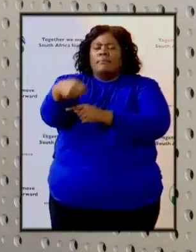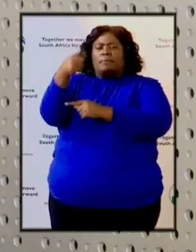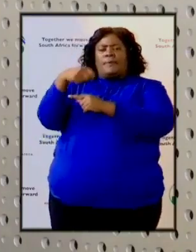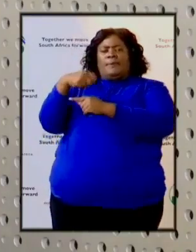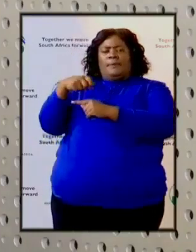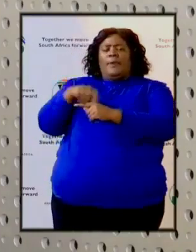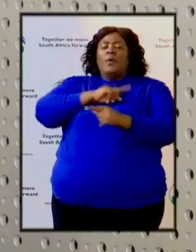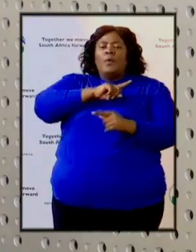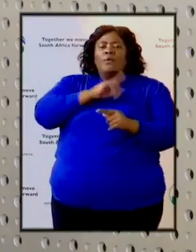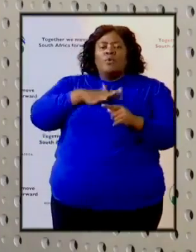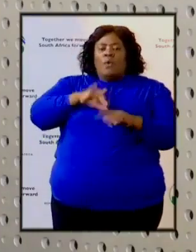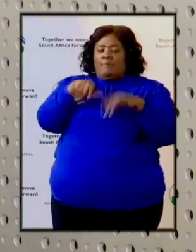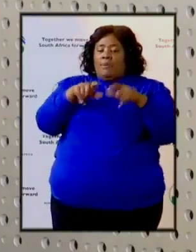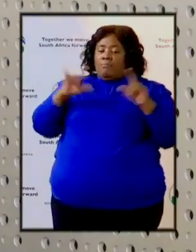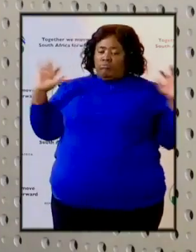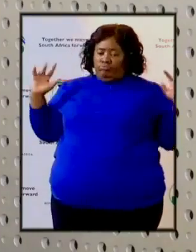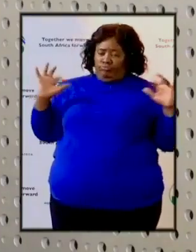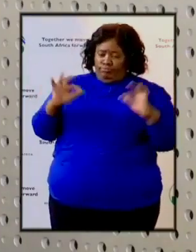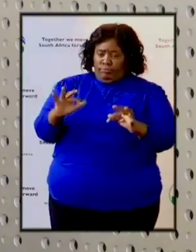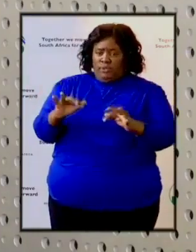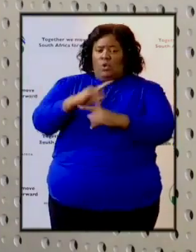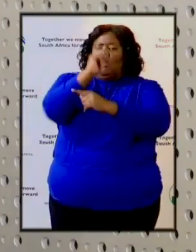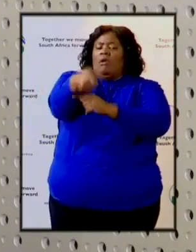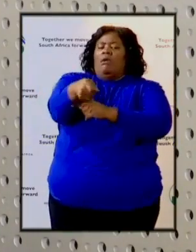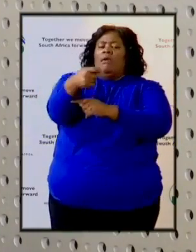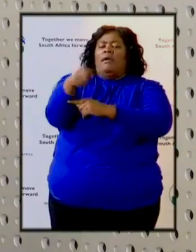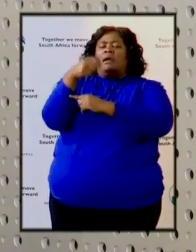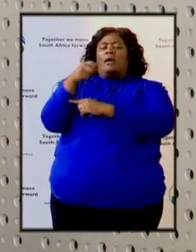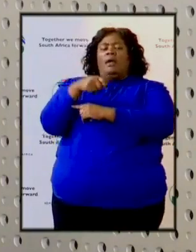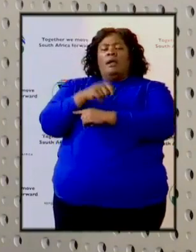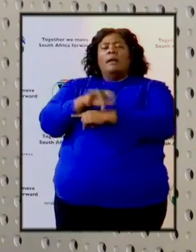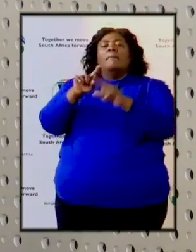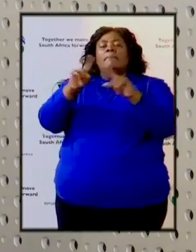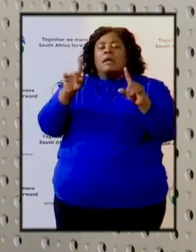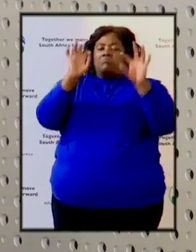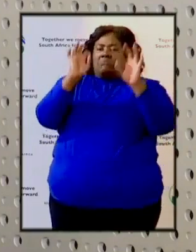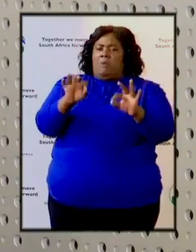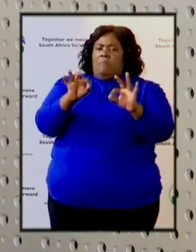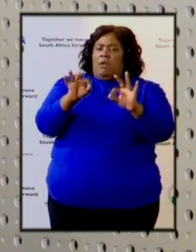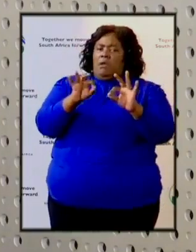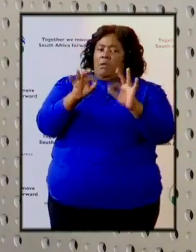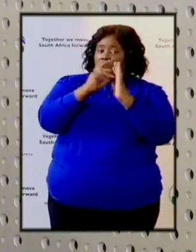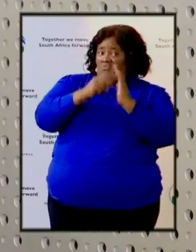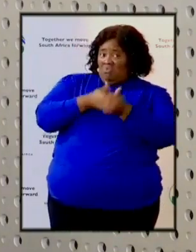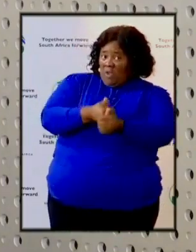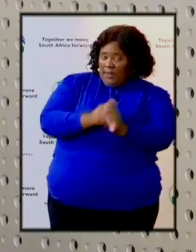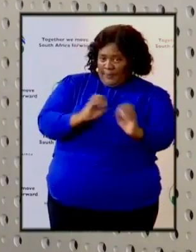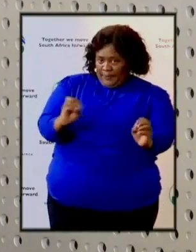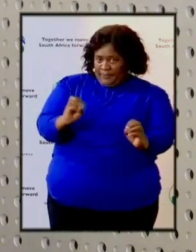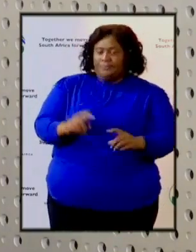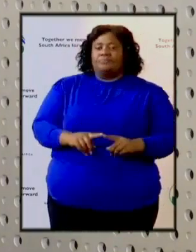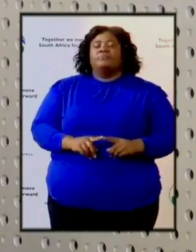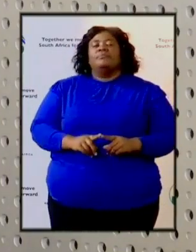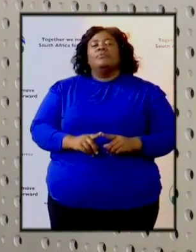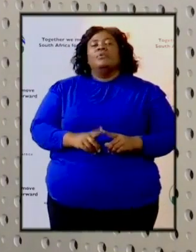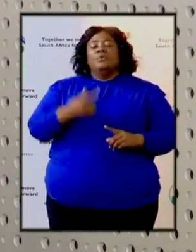people harvesting those sardines without proper directions. Harvesting, we know that we are